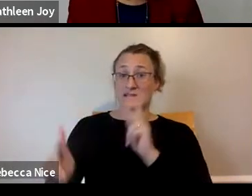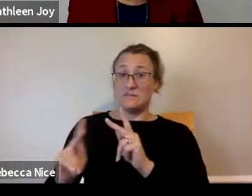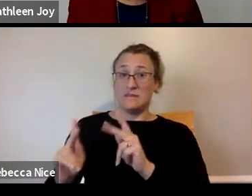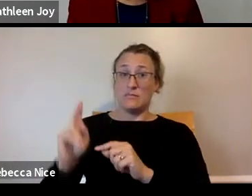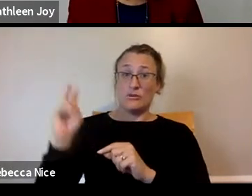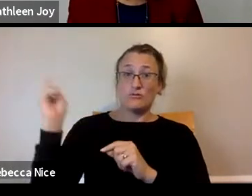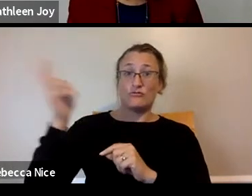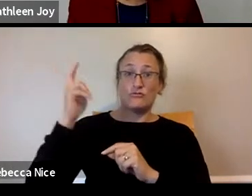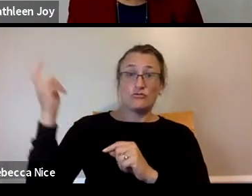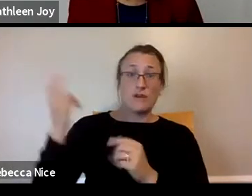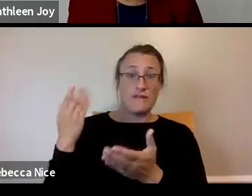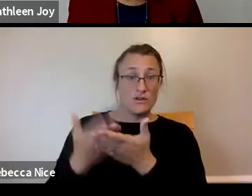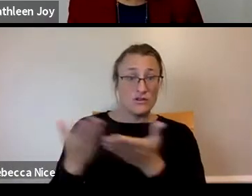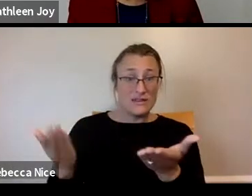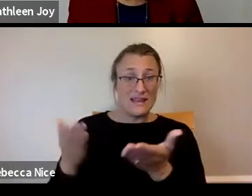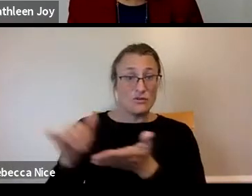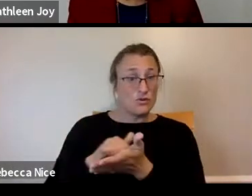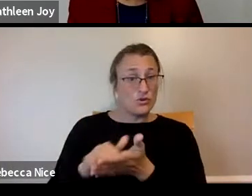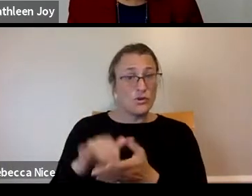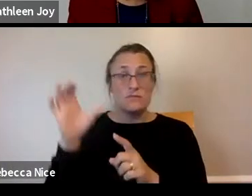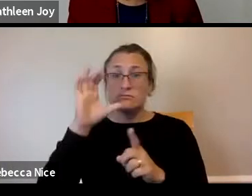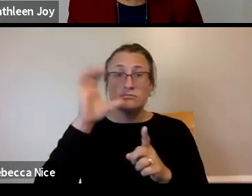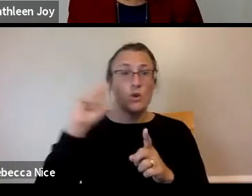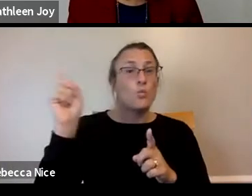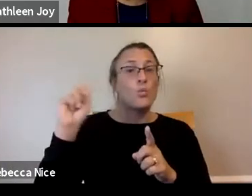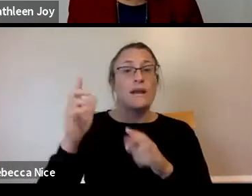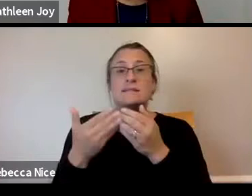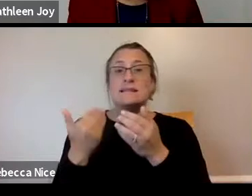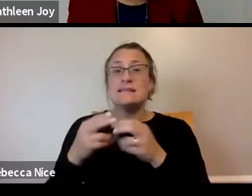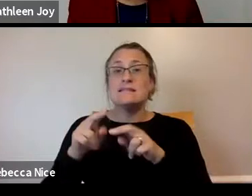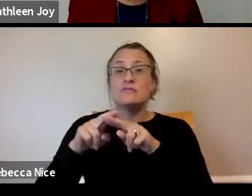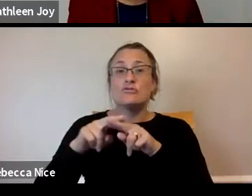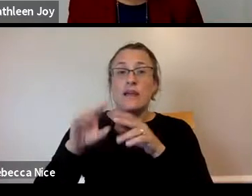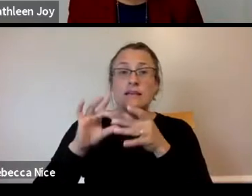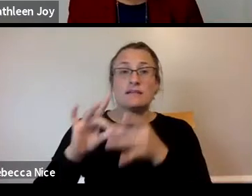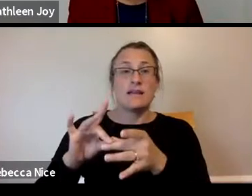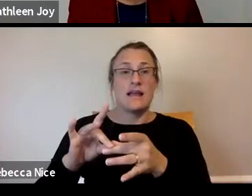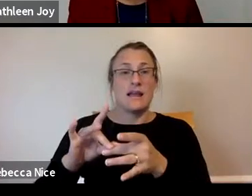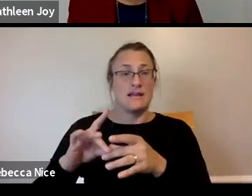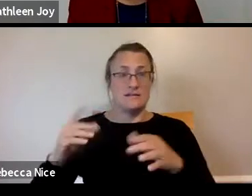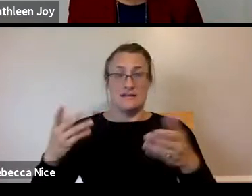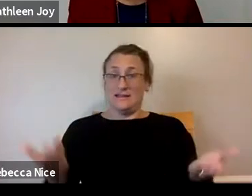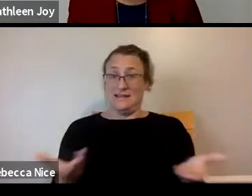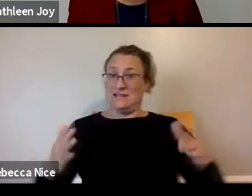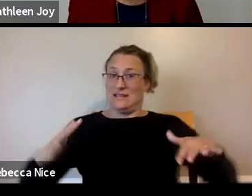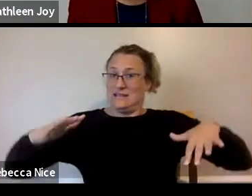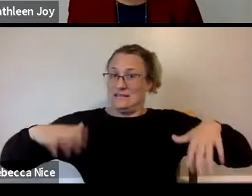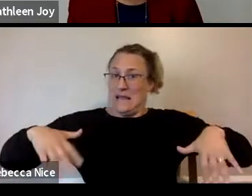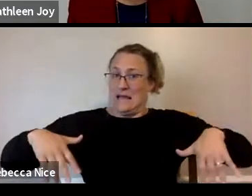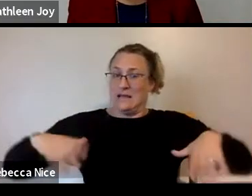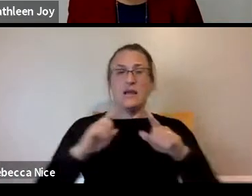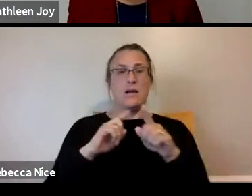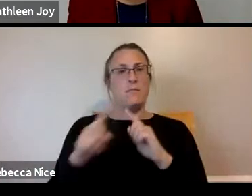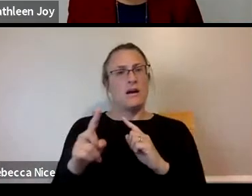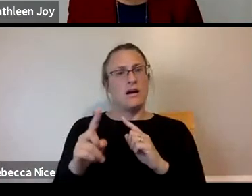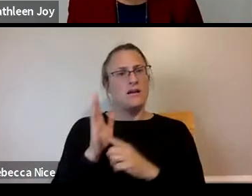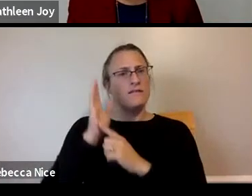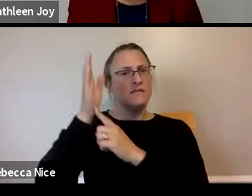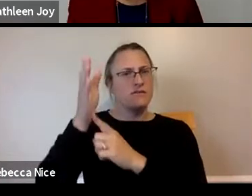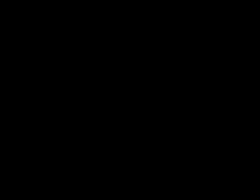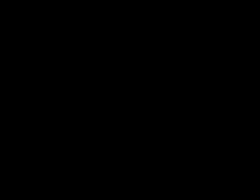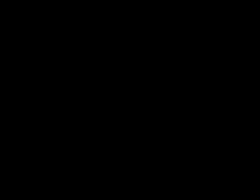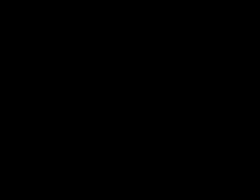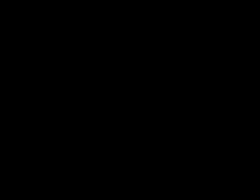New York look for the same thing, and we cannot offer it yet. Let us give them a future that